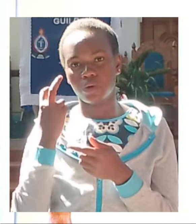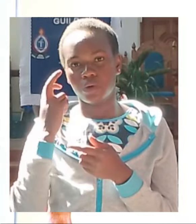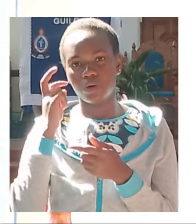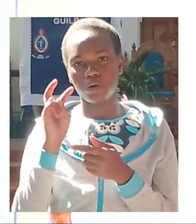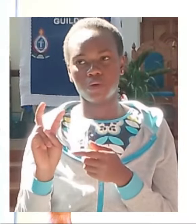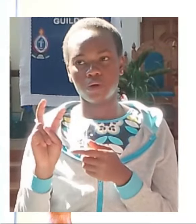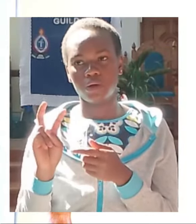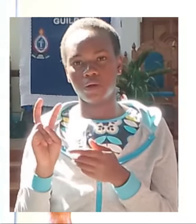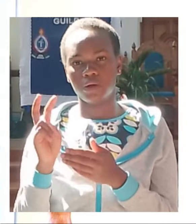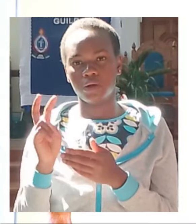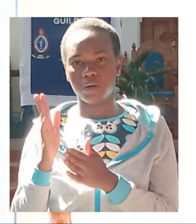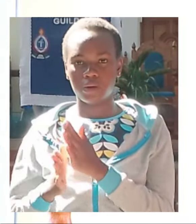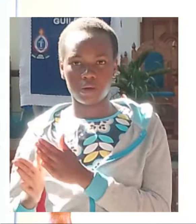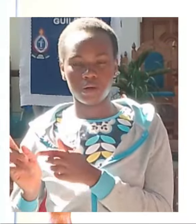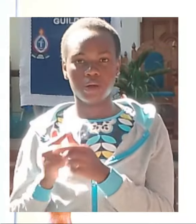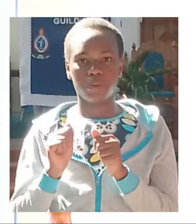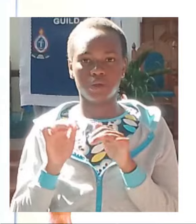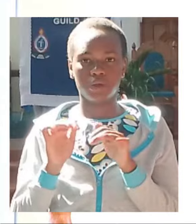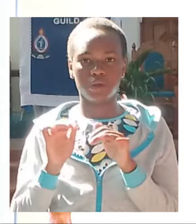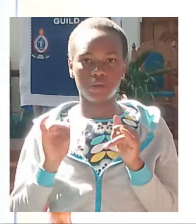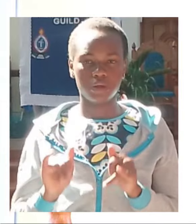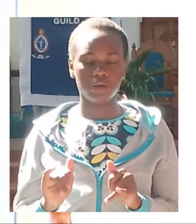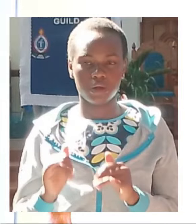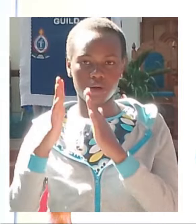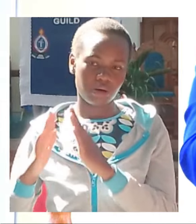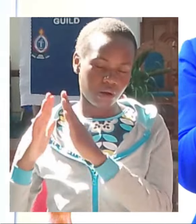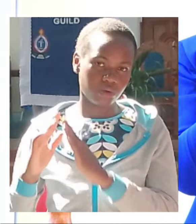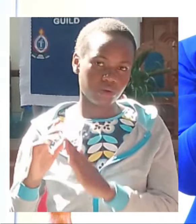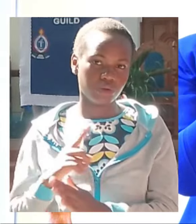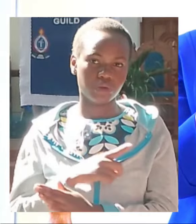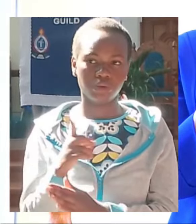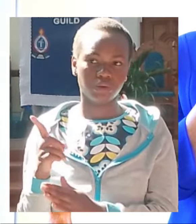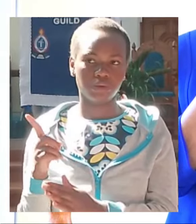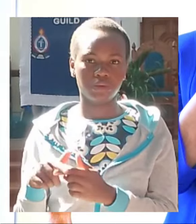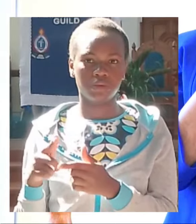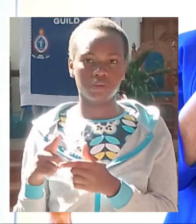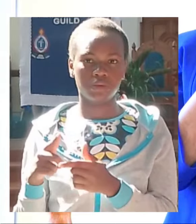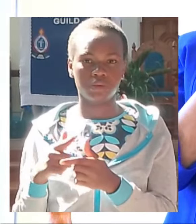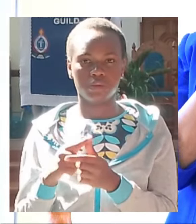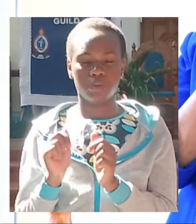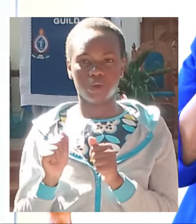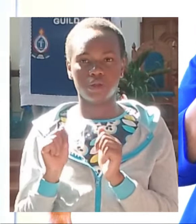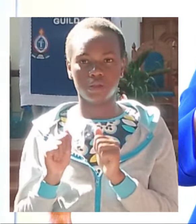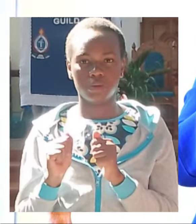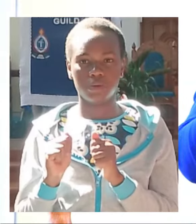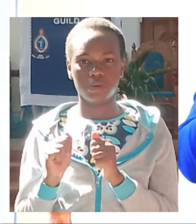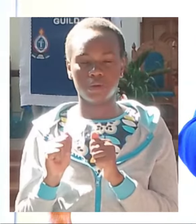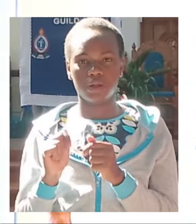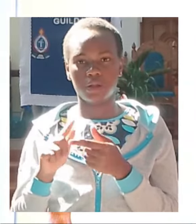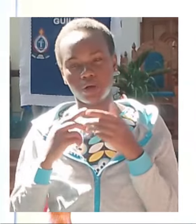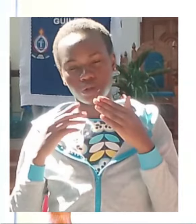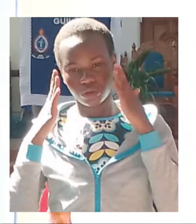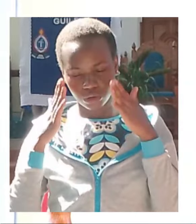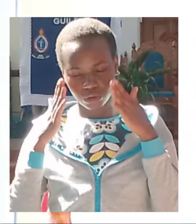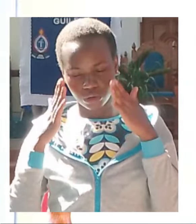niamehaka. Ureotoragia nyumba inegwaku. Na oge shoka oke nyoni